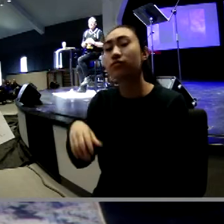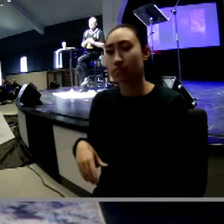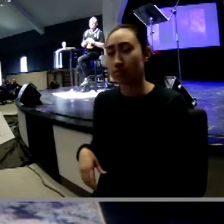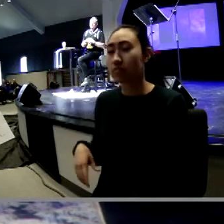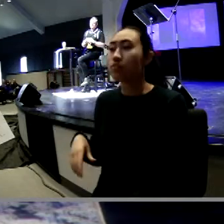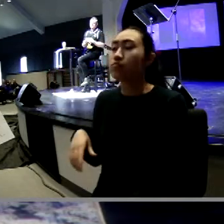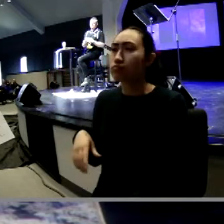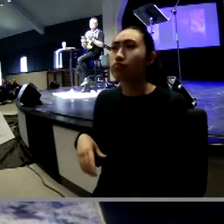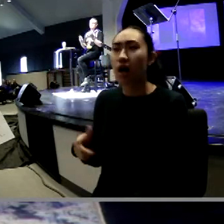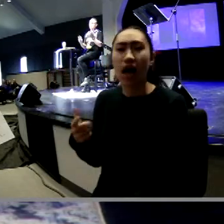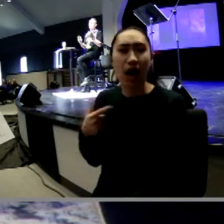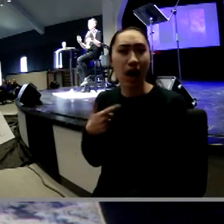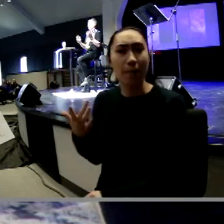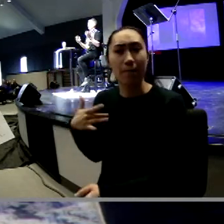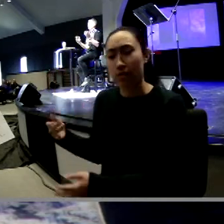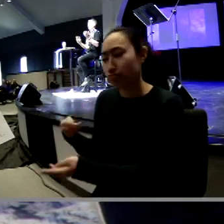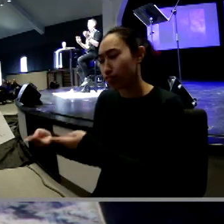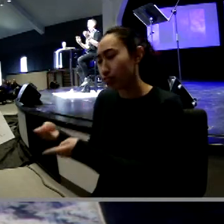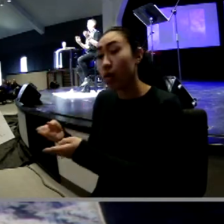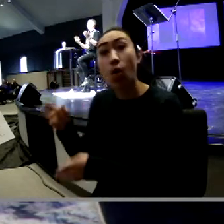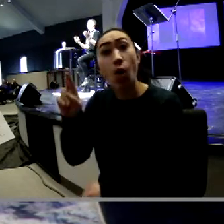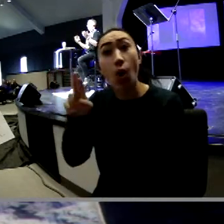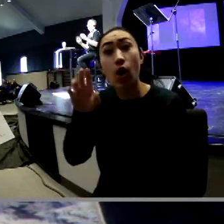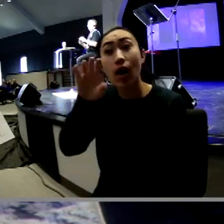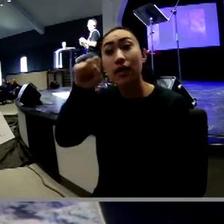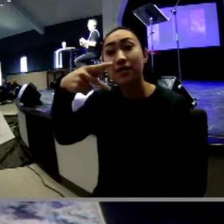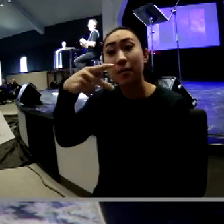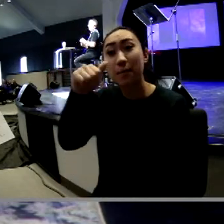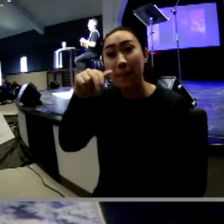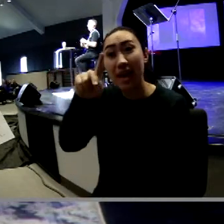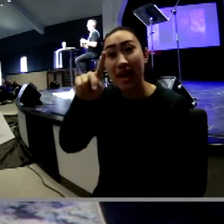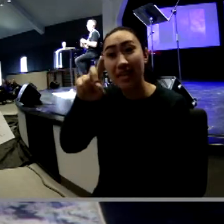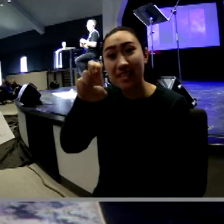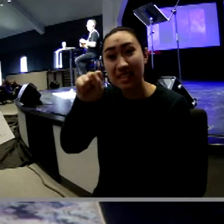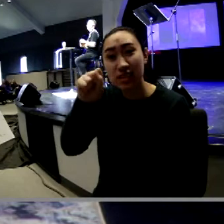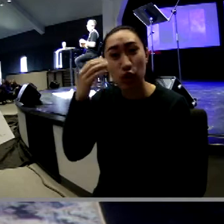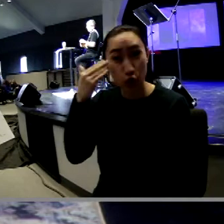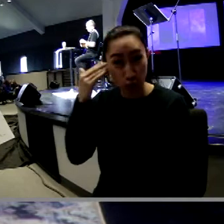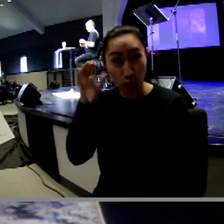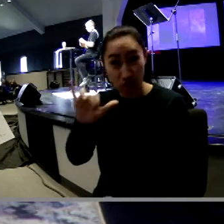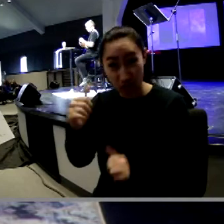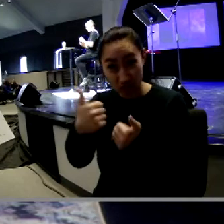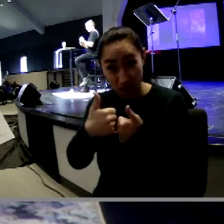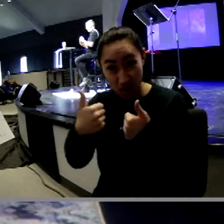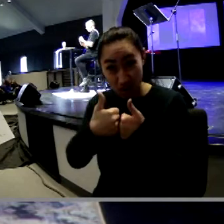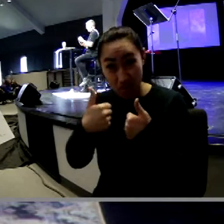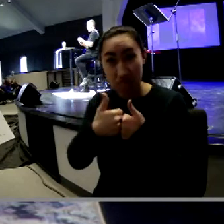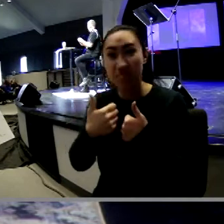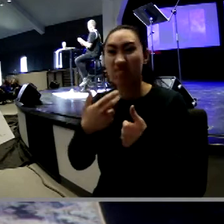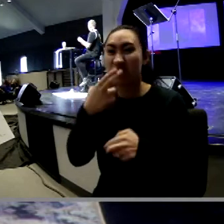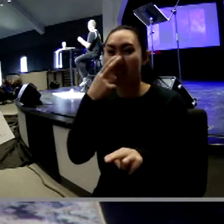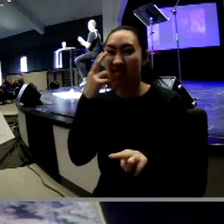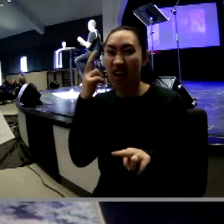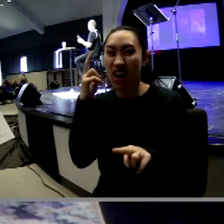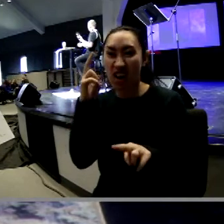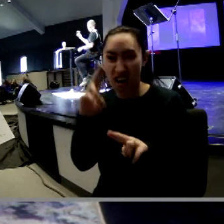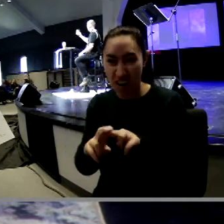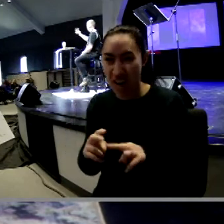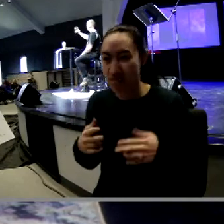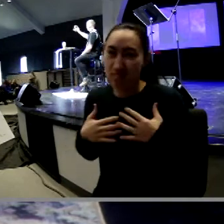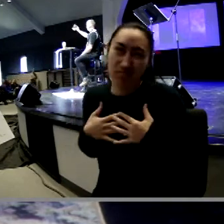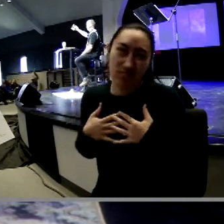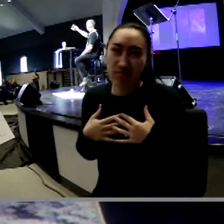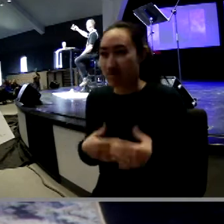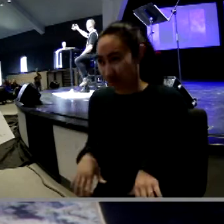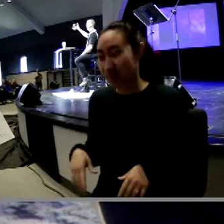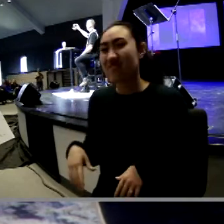Spades. It's a really fun game. If you don't know that game is a blast. But I've always noticed when my